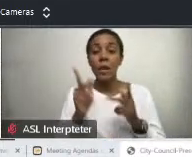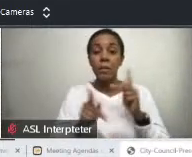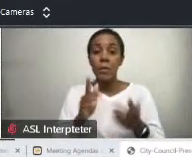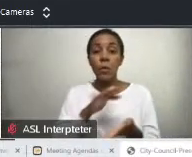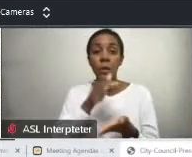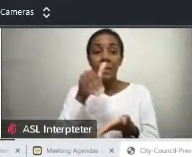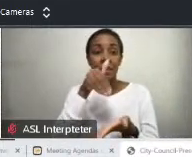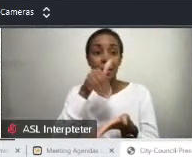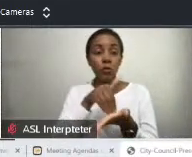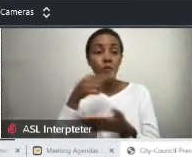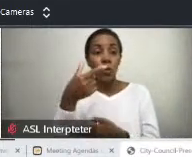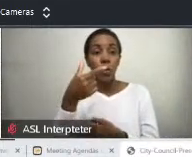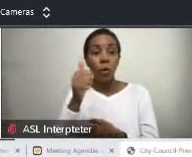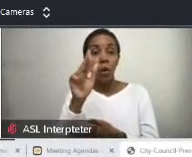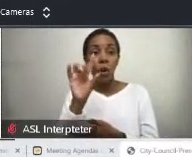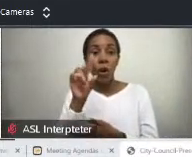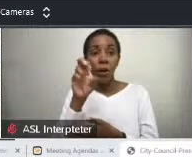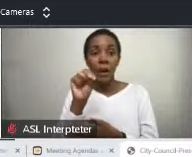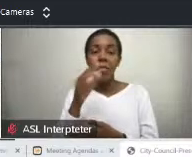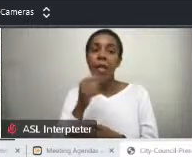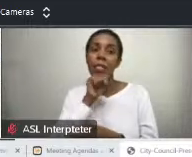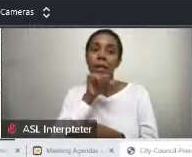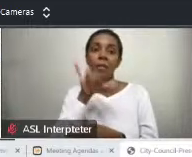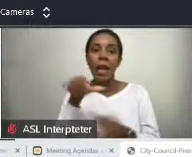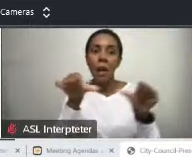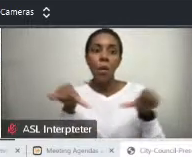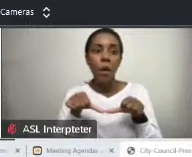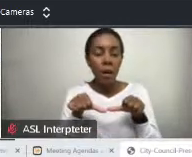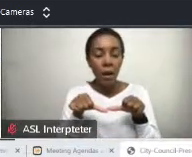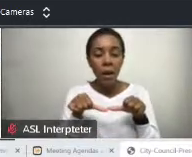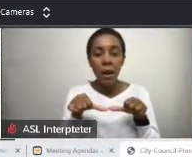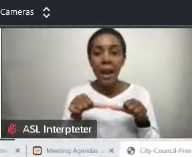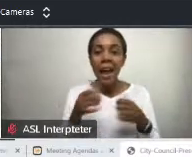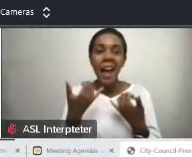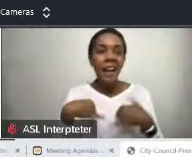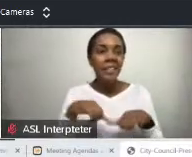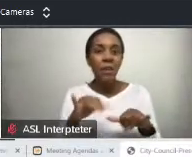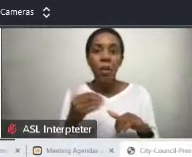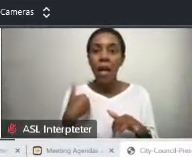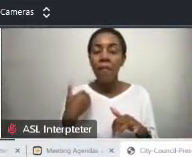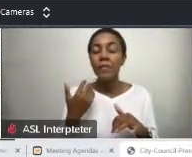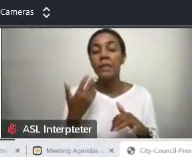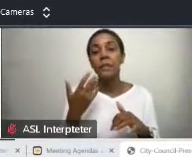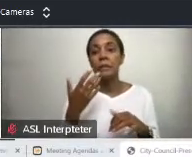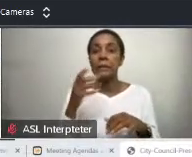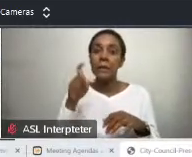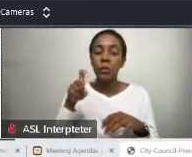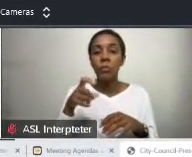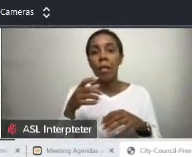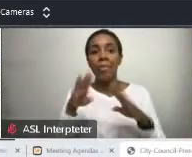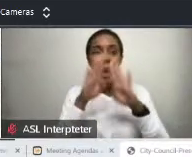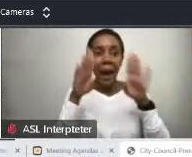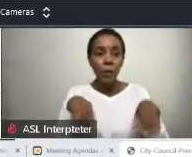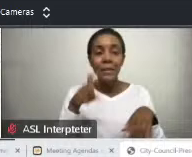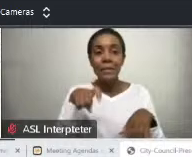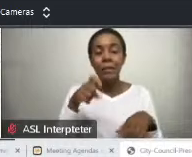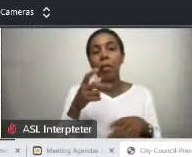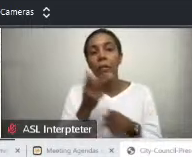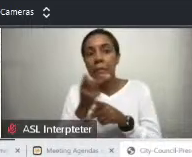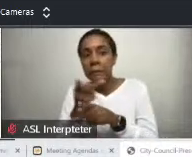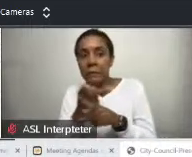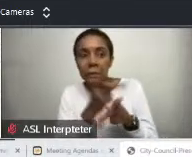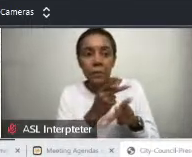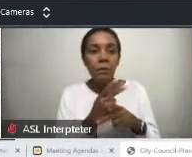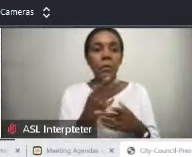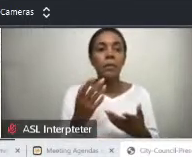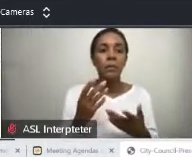living in Central Gardens, love the area, and they have a lot of upkeep with some of the houses there. So this